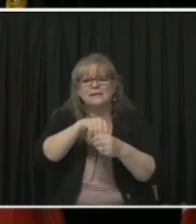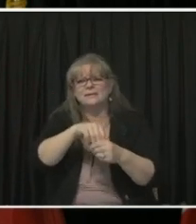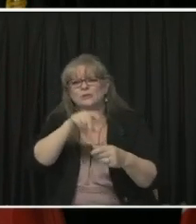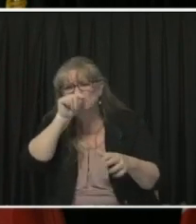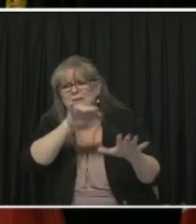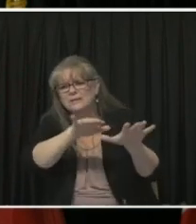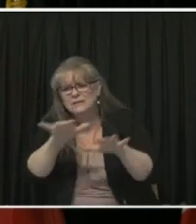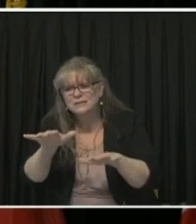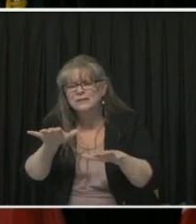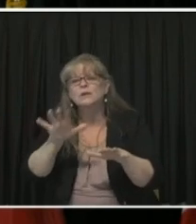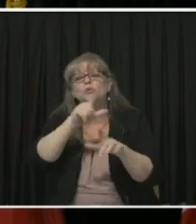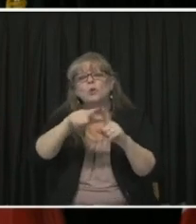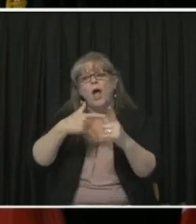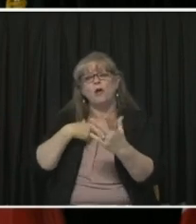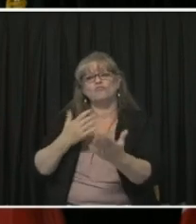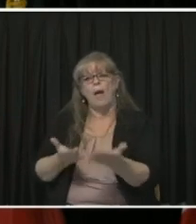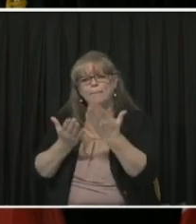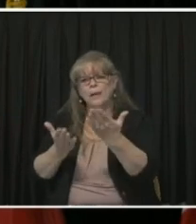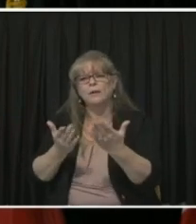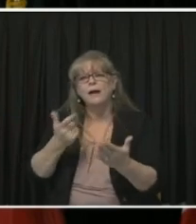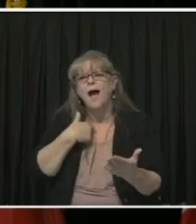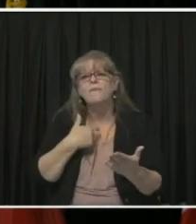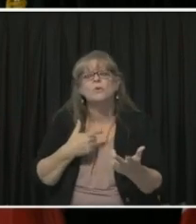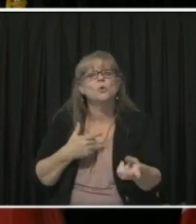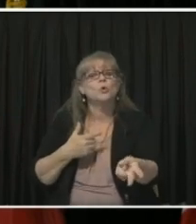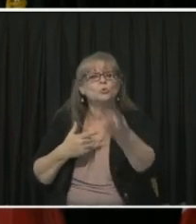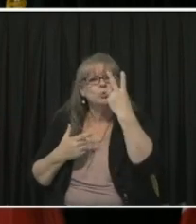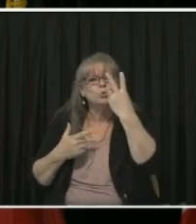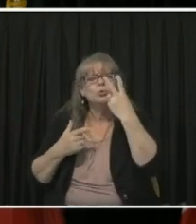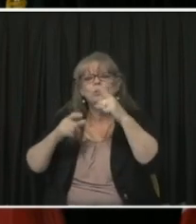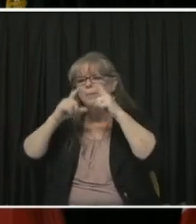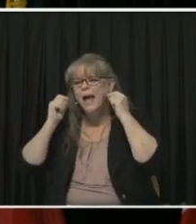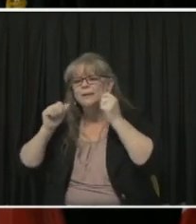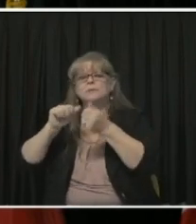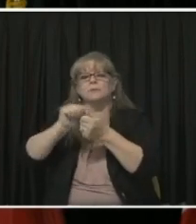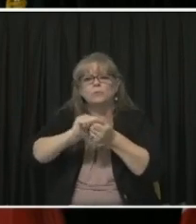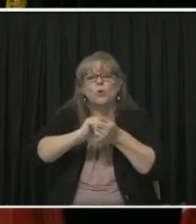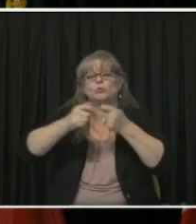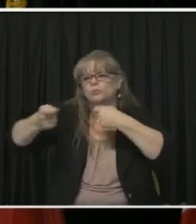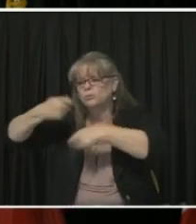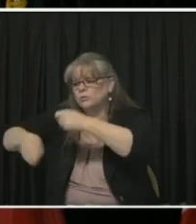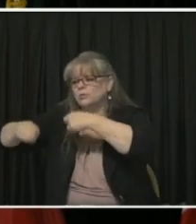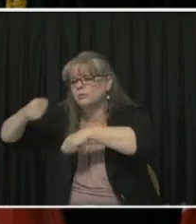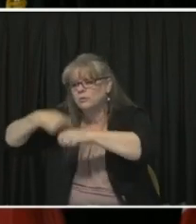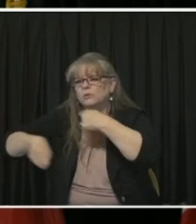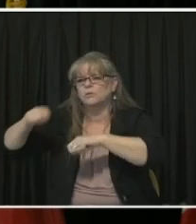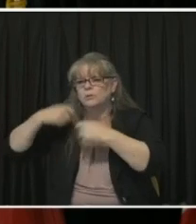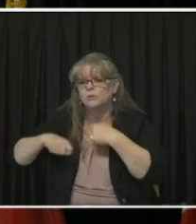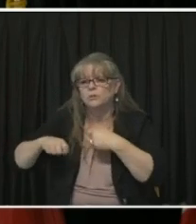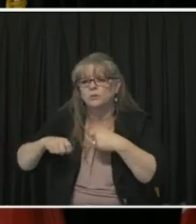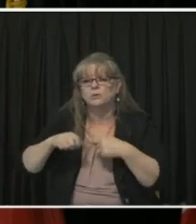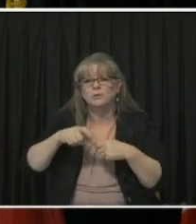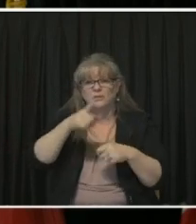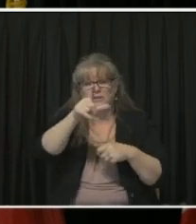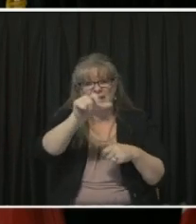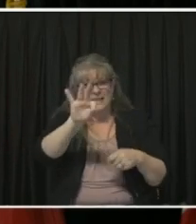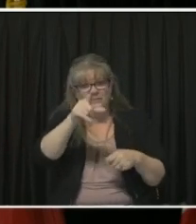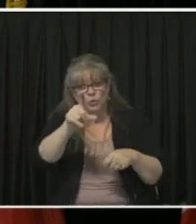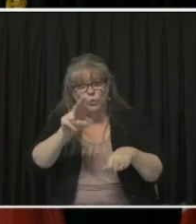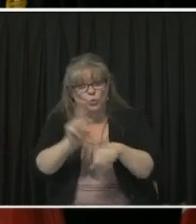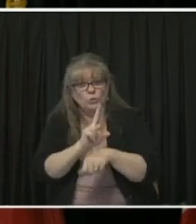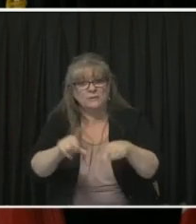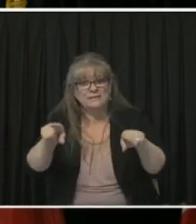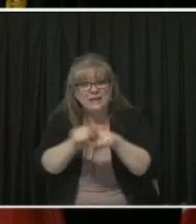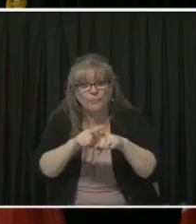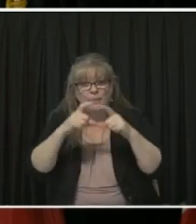day. But if you're using the same mask day after day after day after day, it might still work to help lower